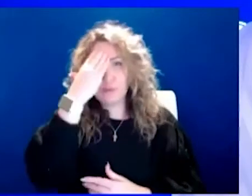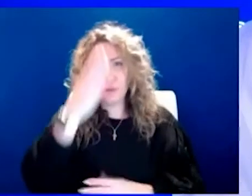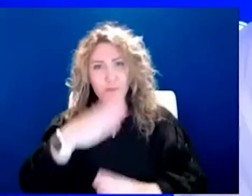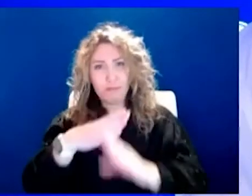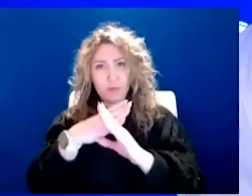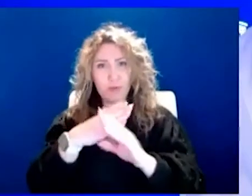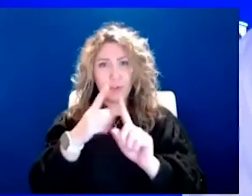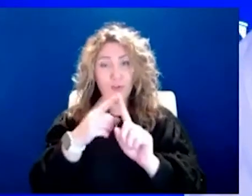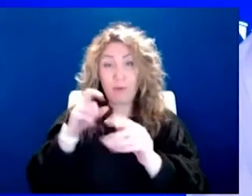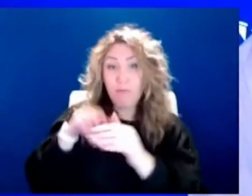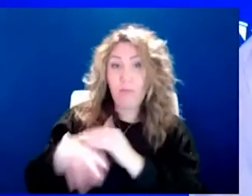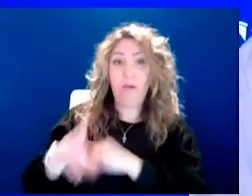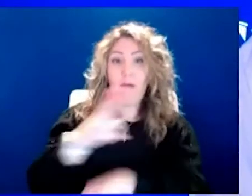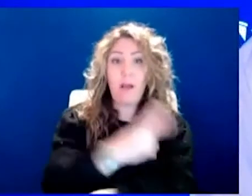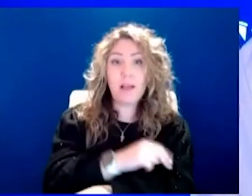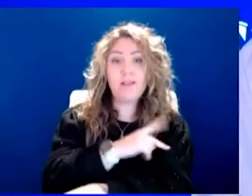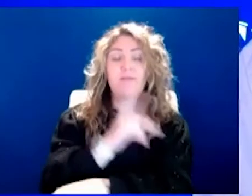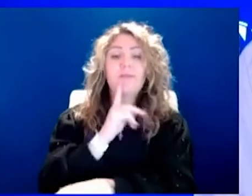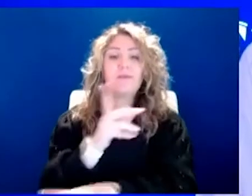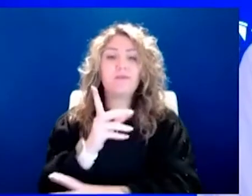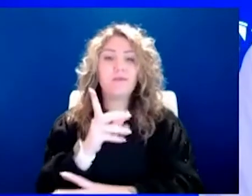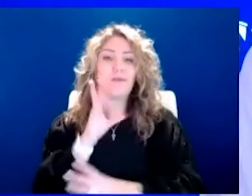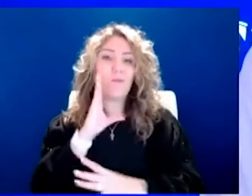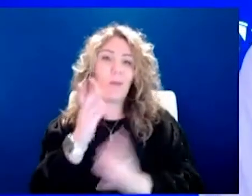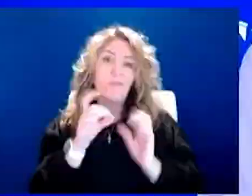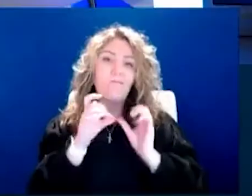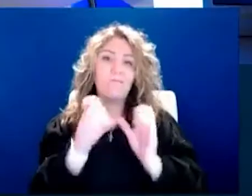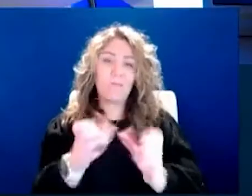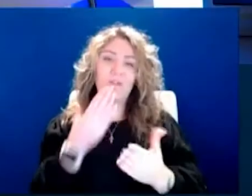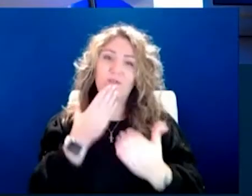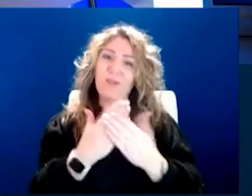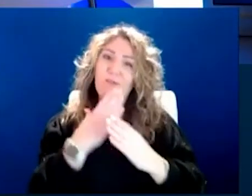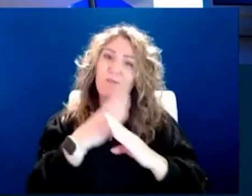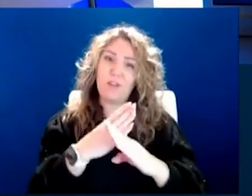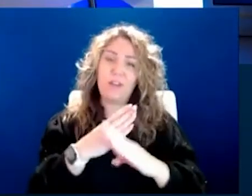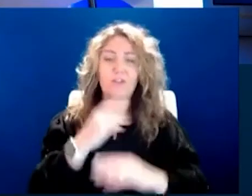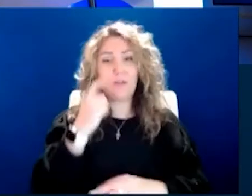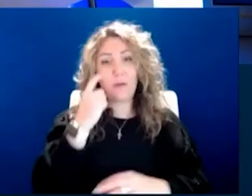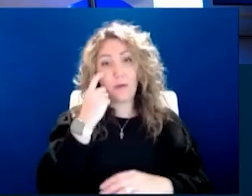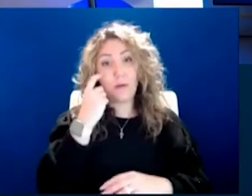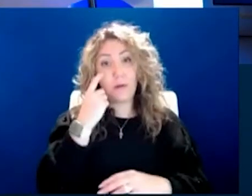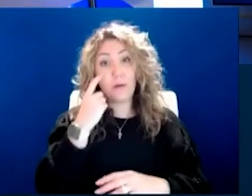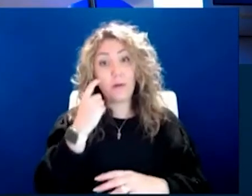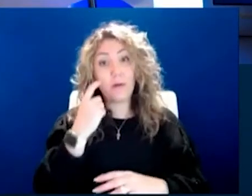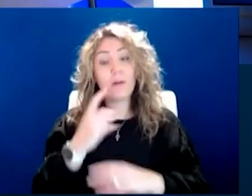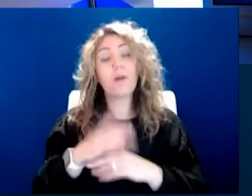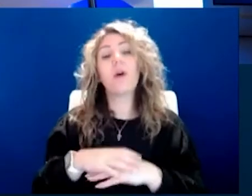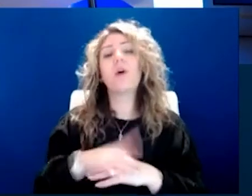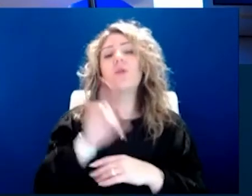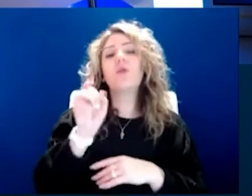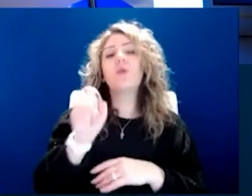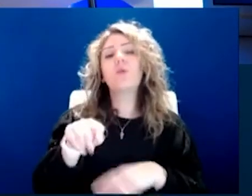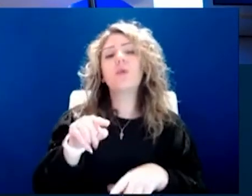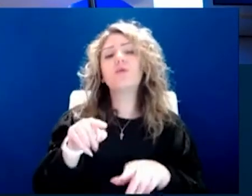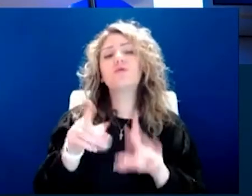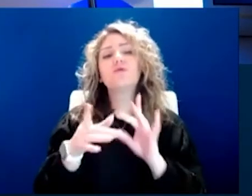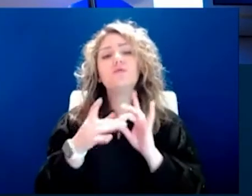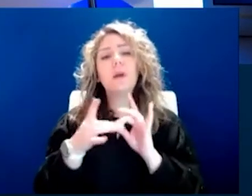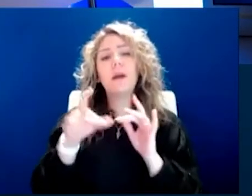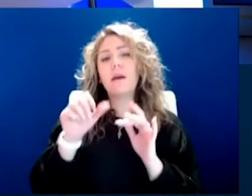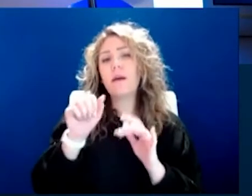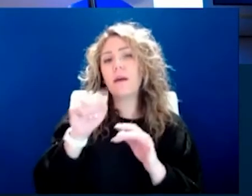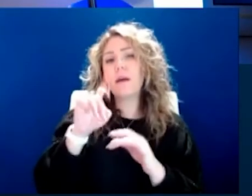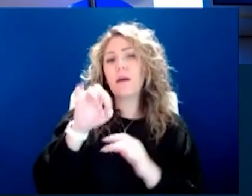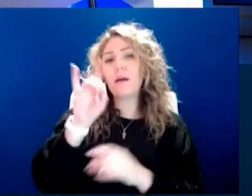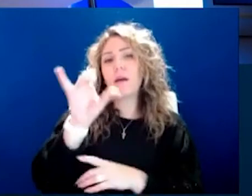hospitalization, you continue to have very good protection from that. Question about testing, Dr. Hawkinson. Andy is asking, what is the best way to